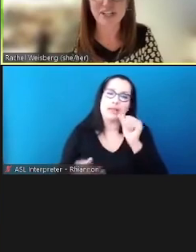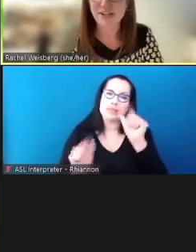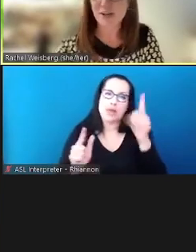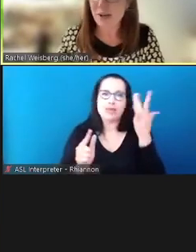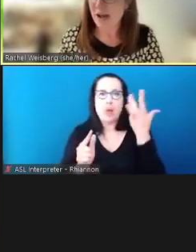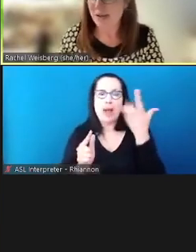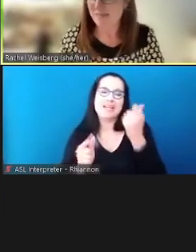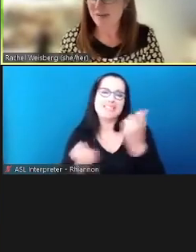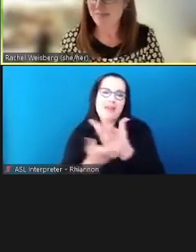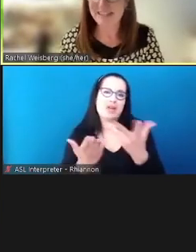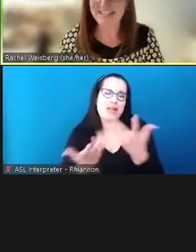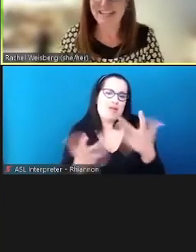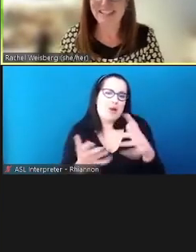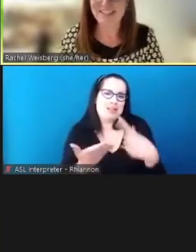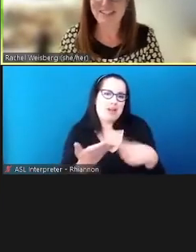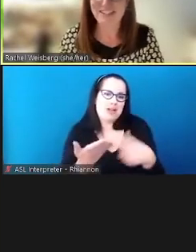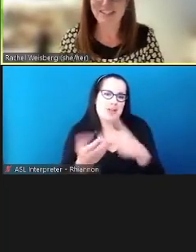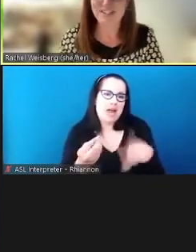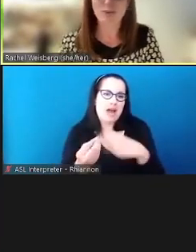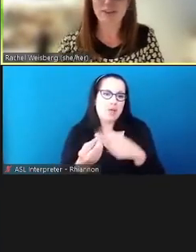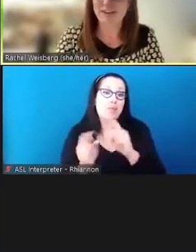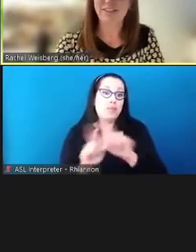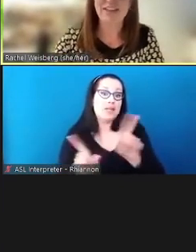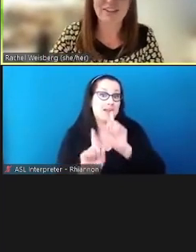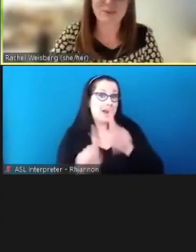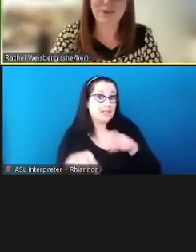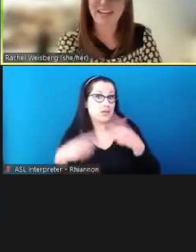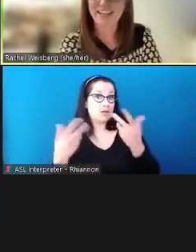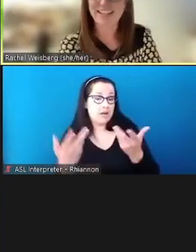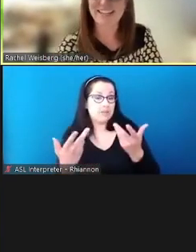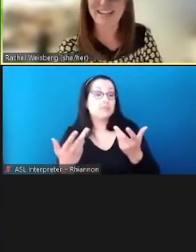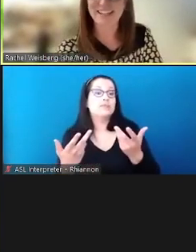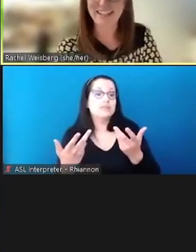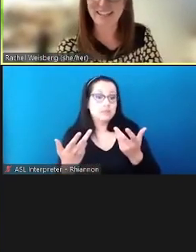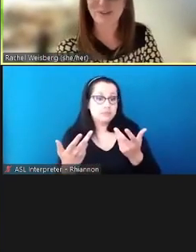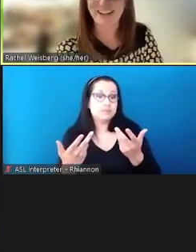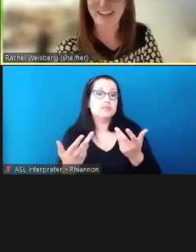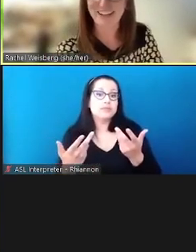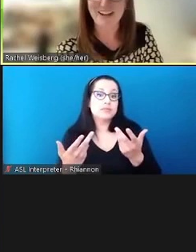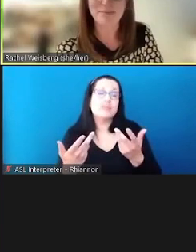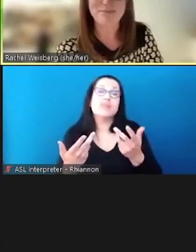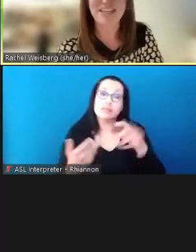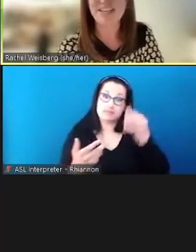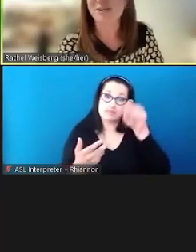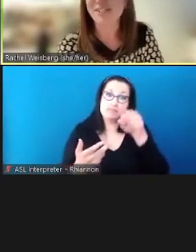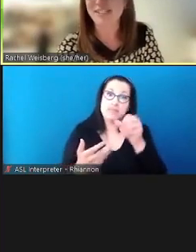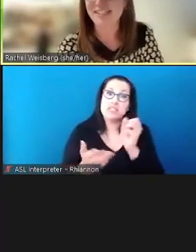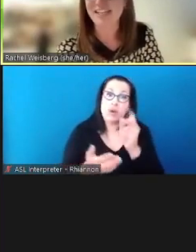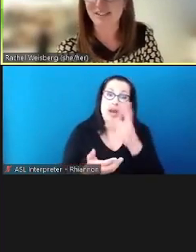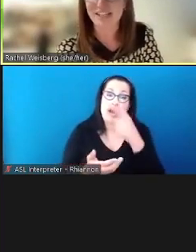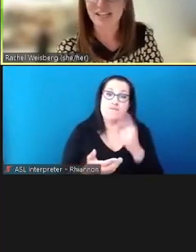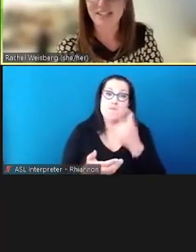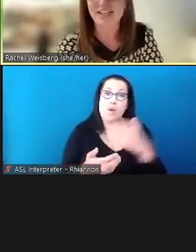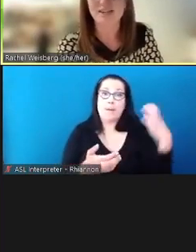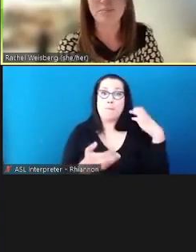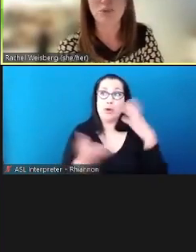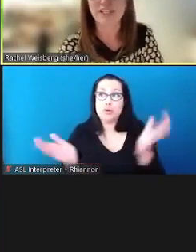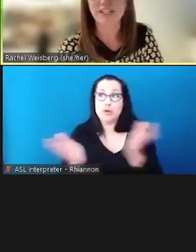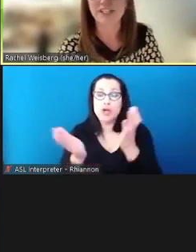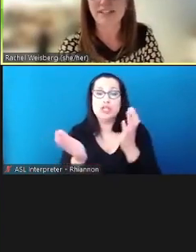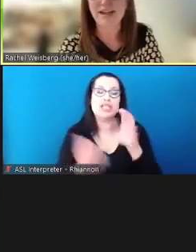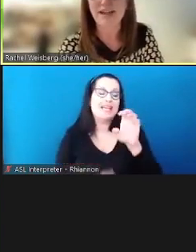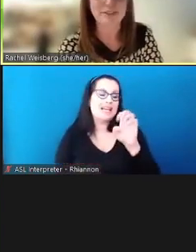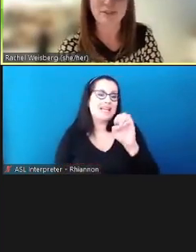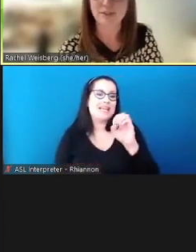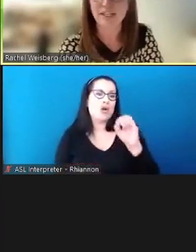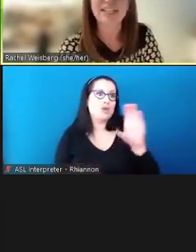shared. But the answer to whether or not that is okay is that it is okay. The EEOC tells us that